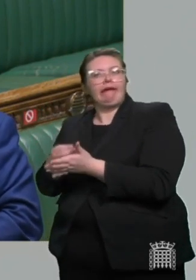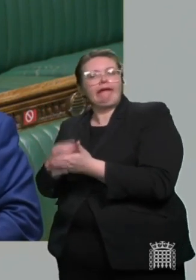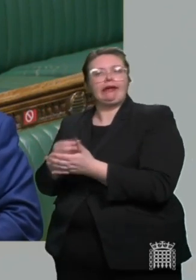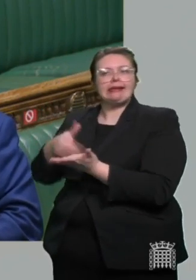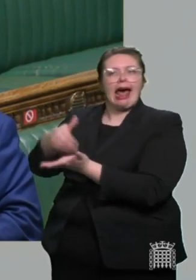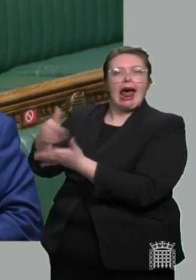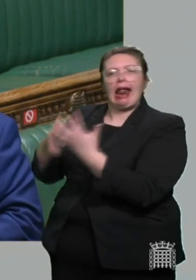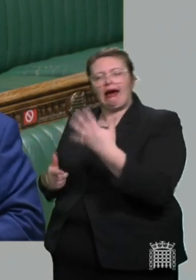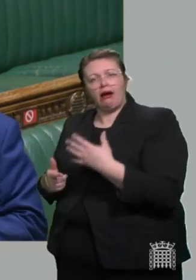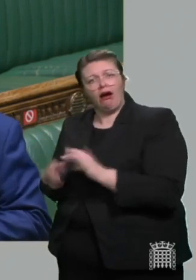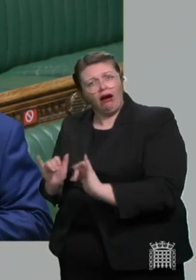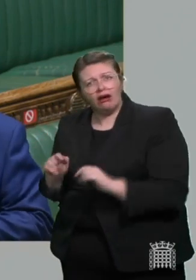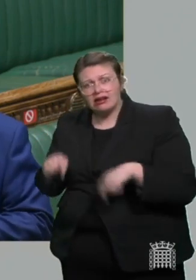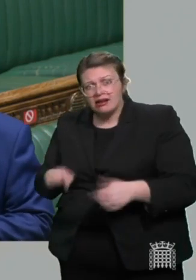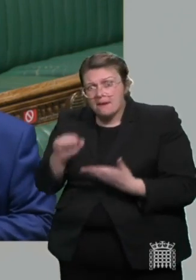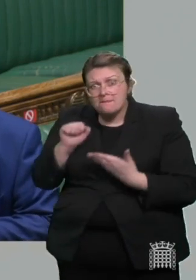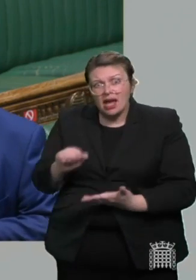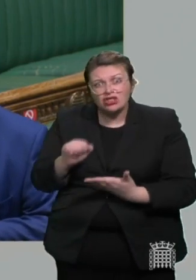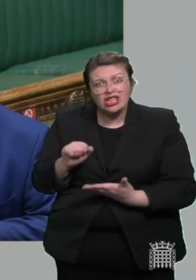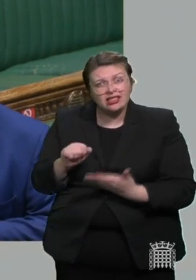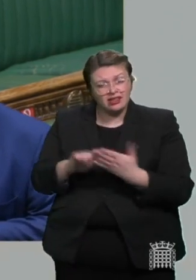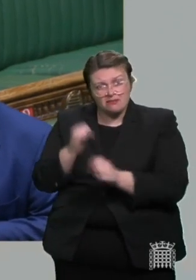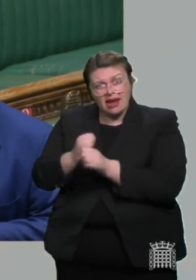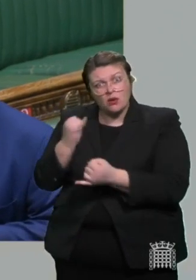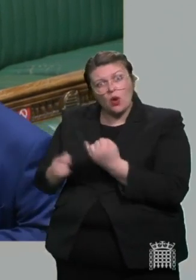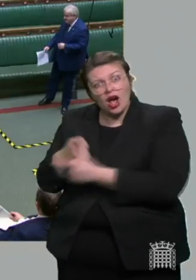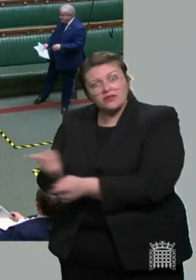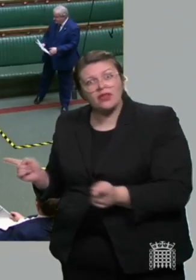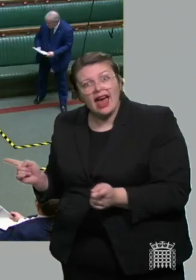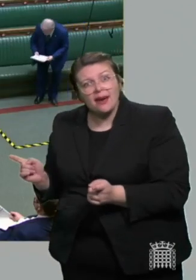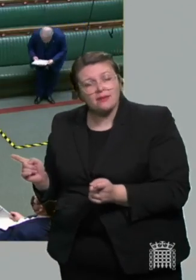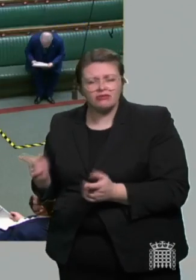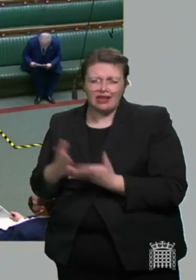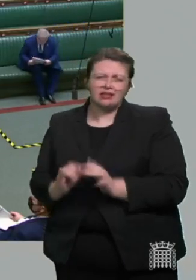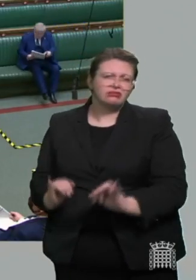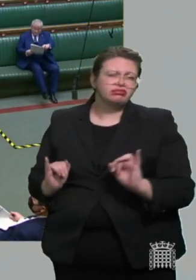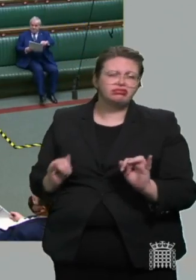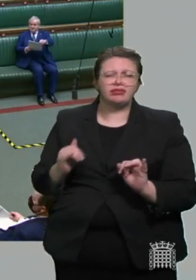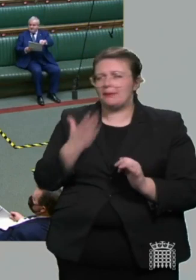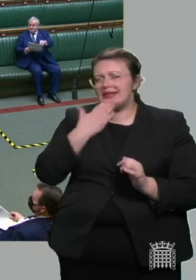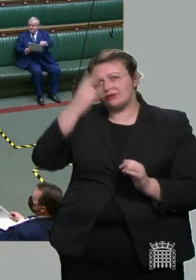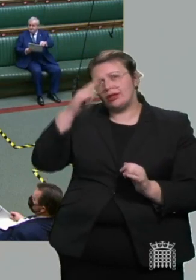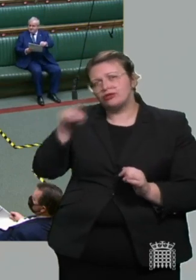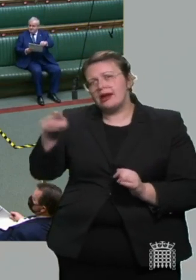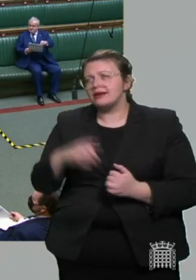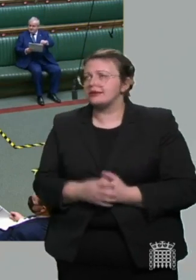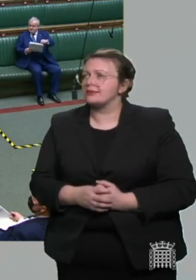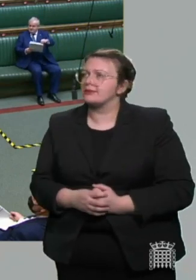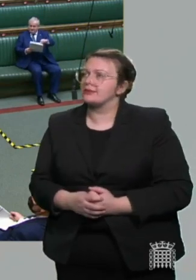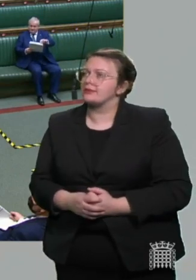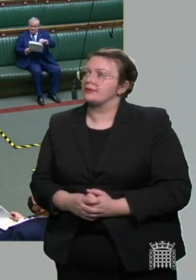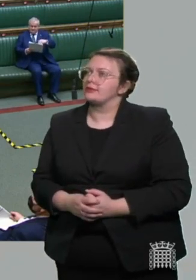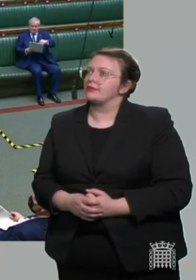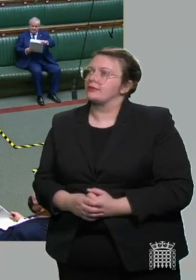will force through the devastating cuts to international aid. I think anybody listening to this